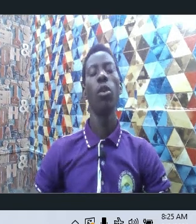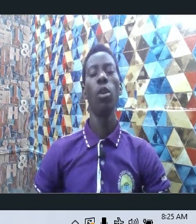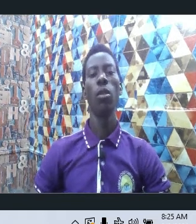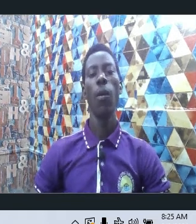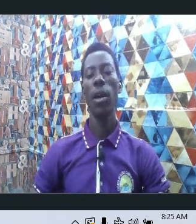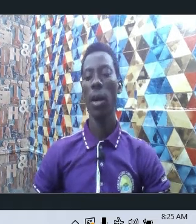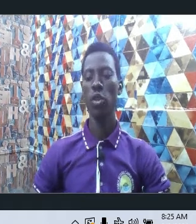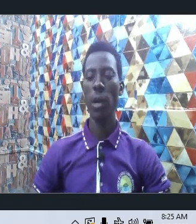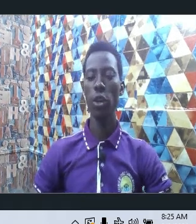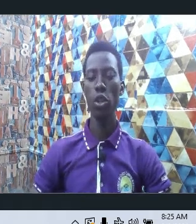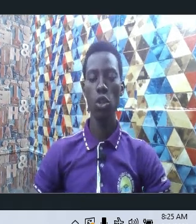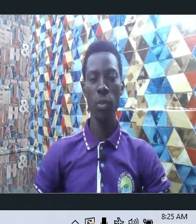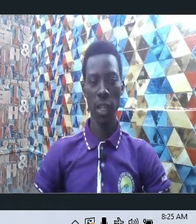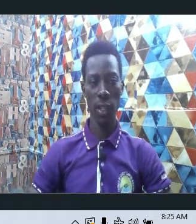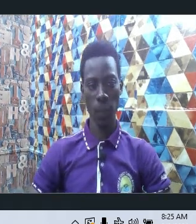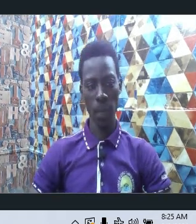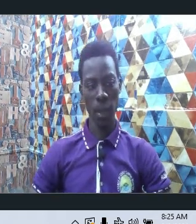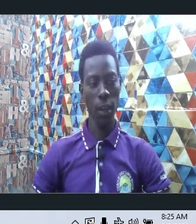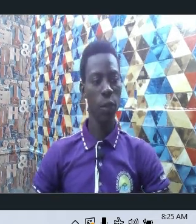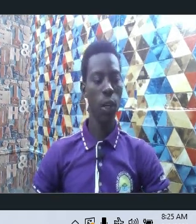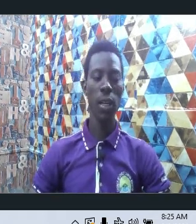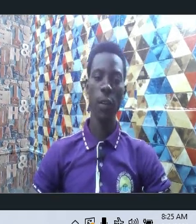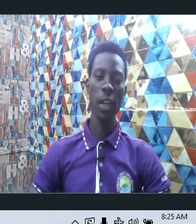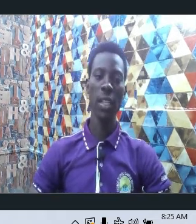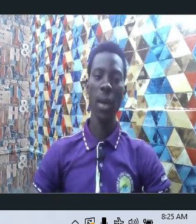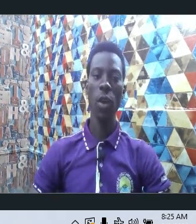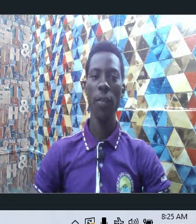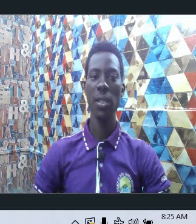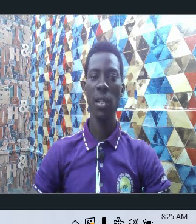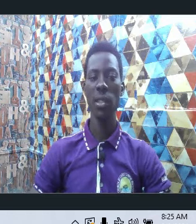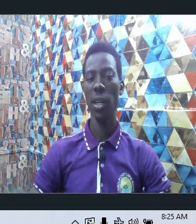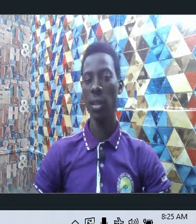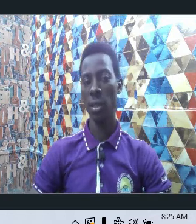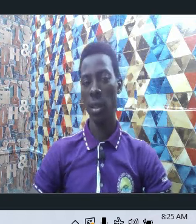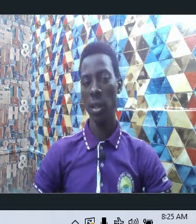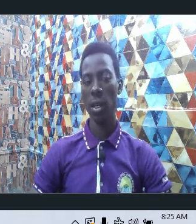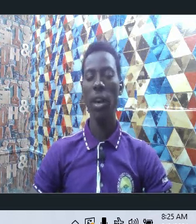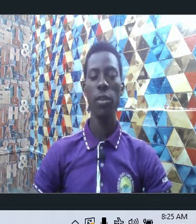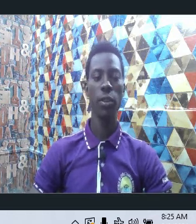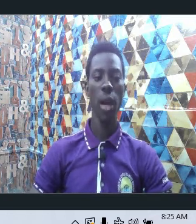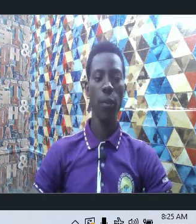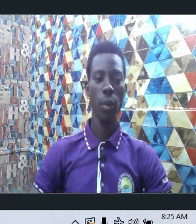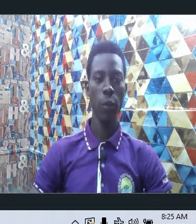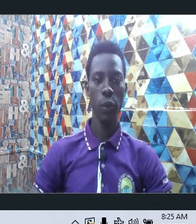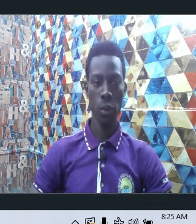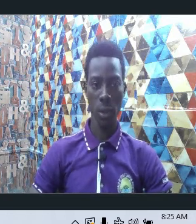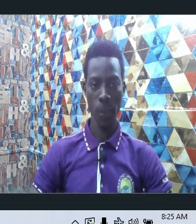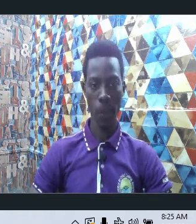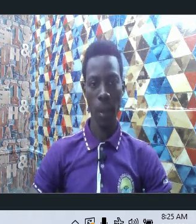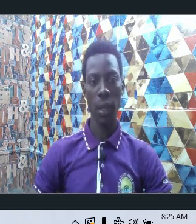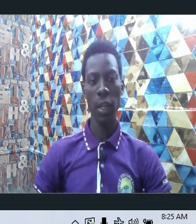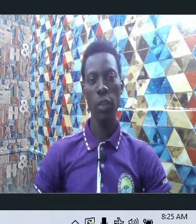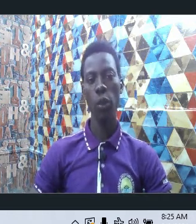Hello, you are welcome to my YouTube channel. If today is the first time you have visited this channel, kindly subscribe for more